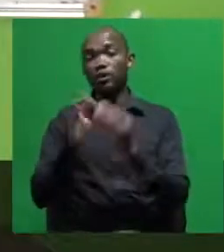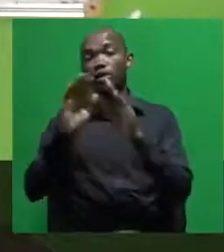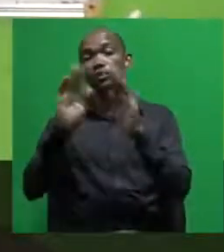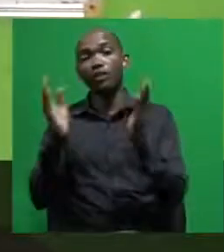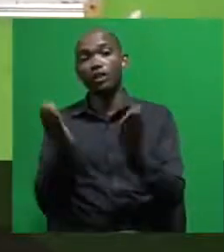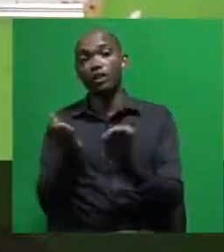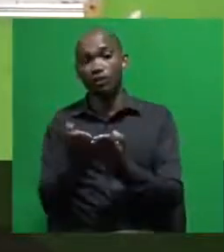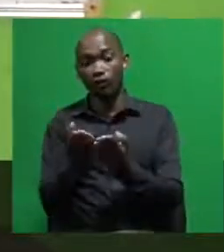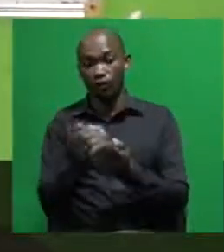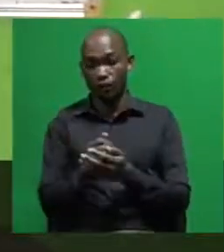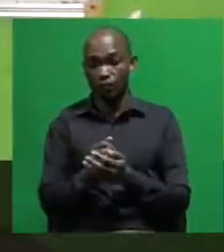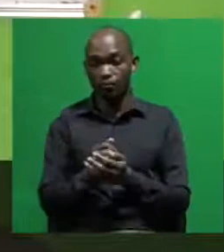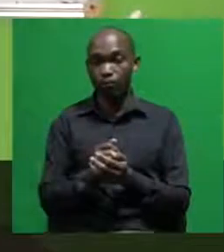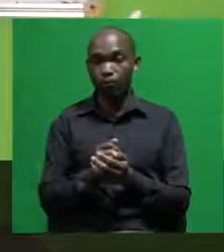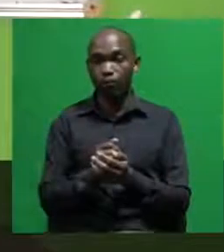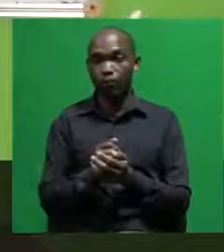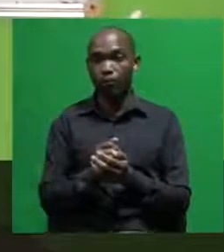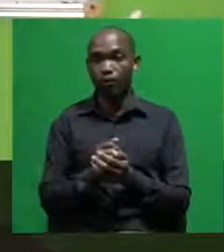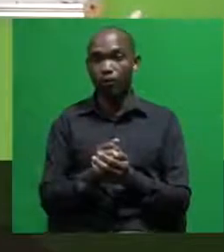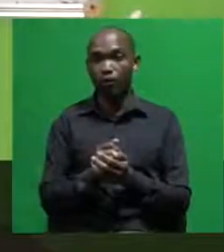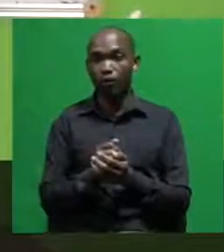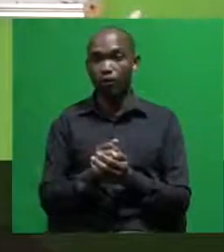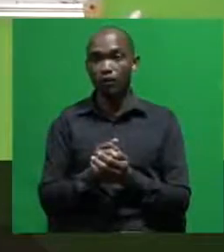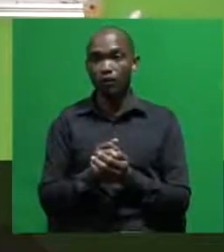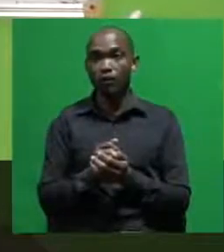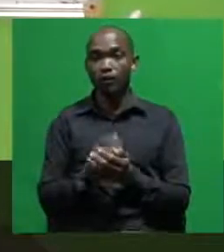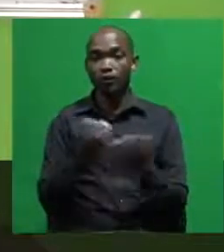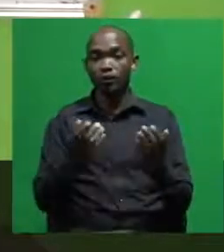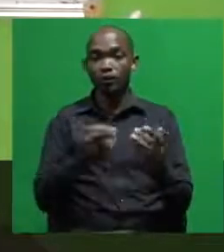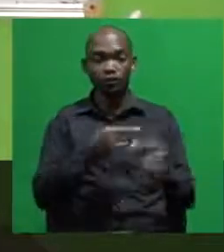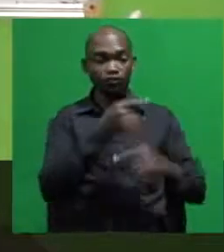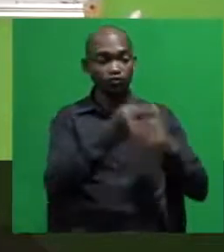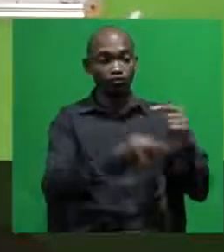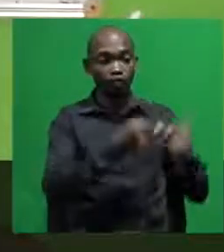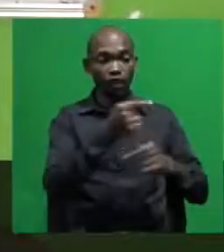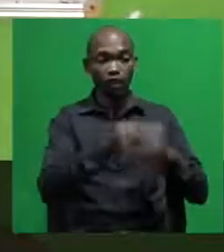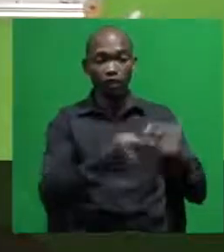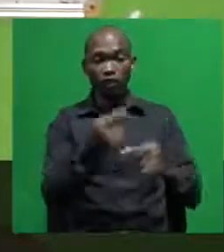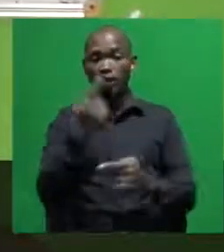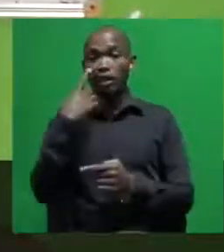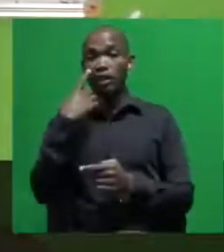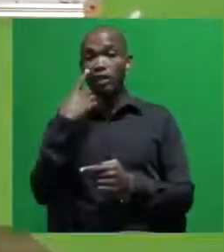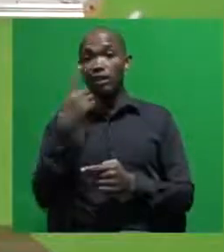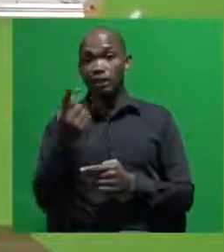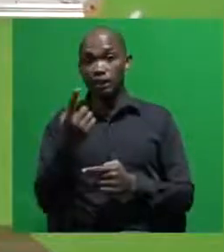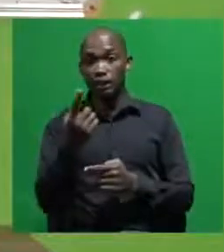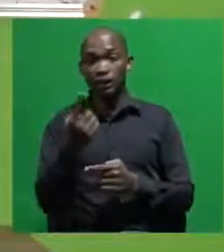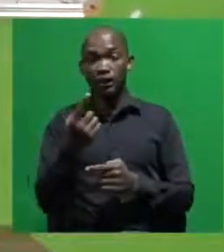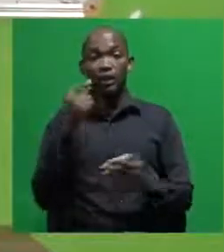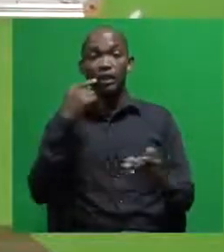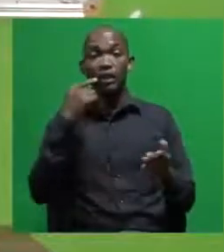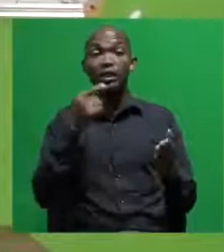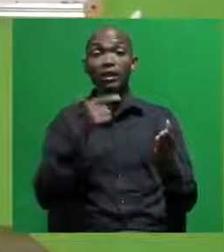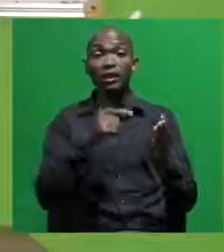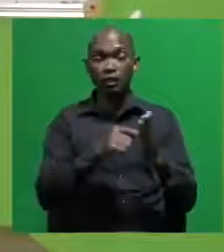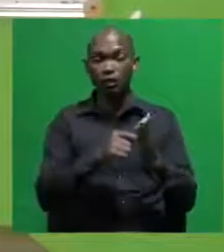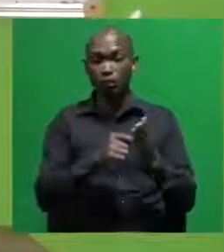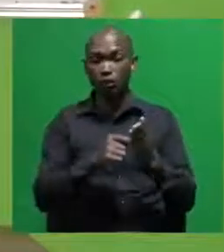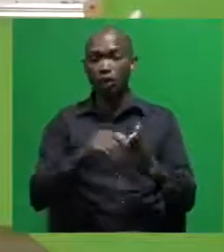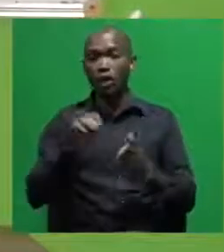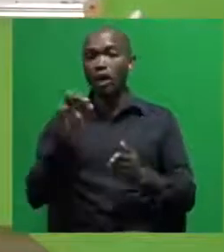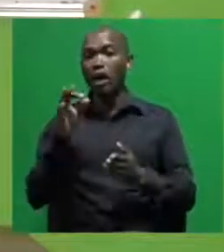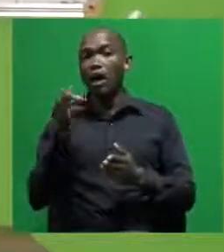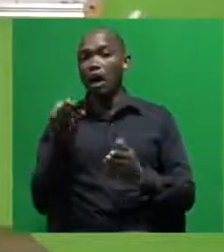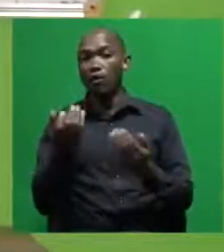the spherical object, we have to move to see certain example